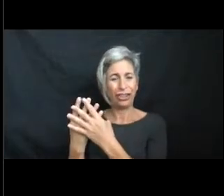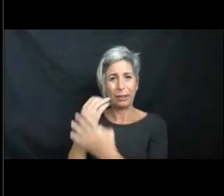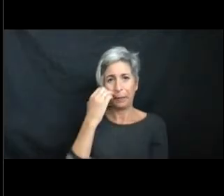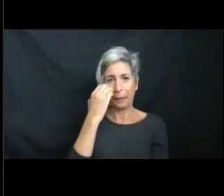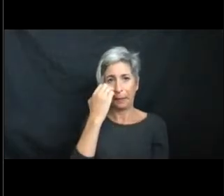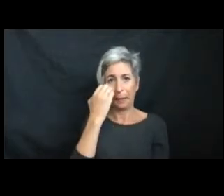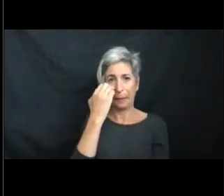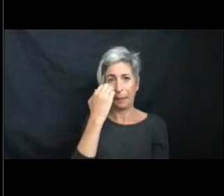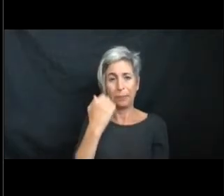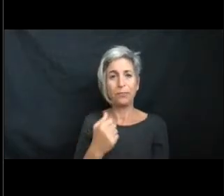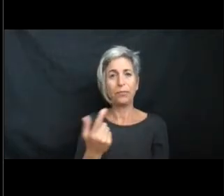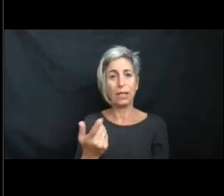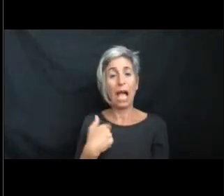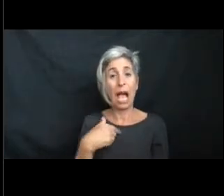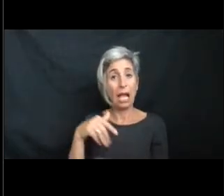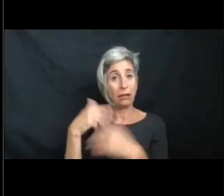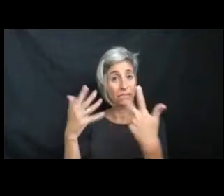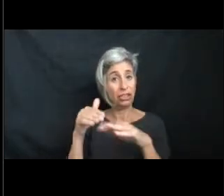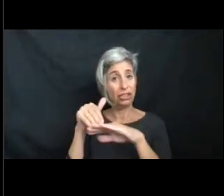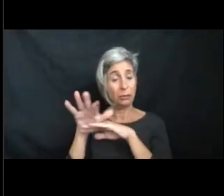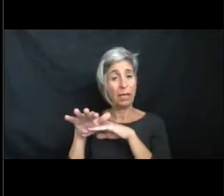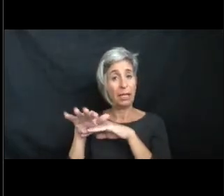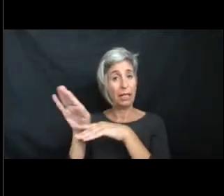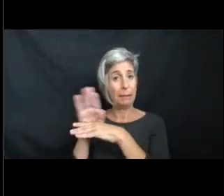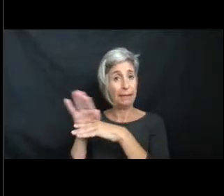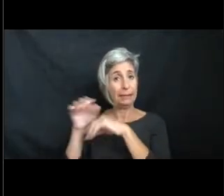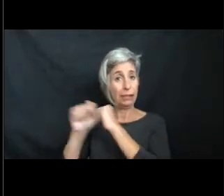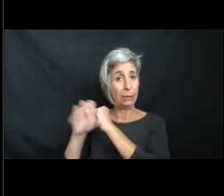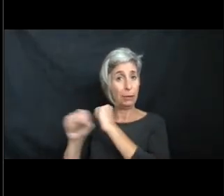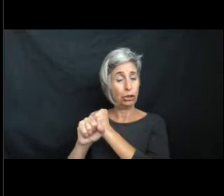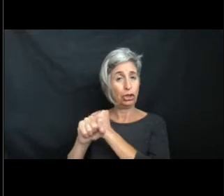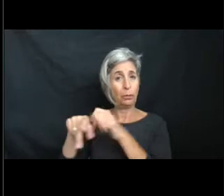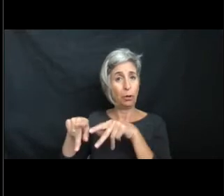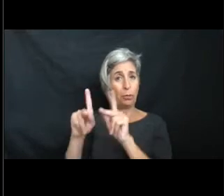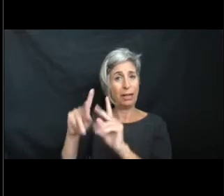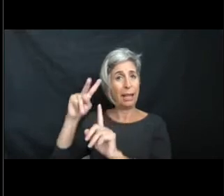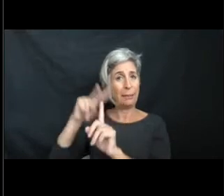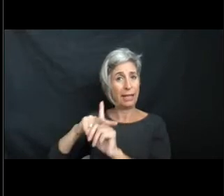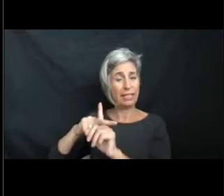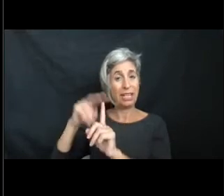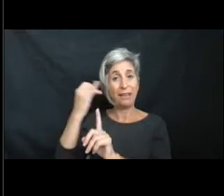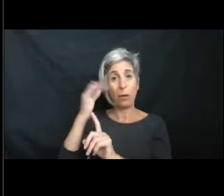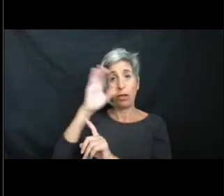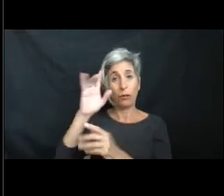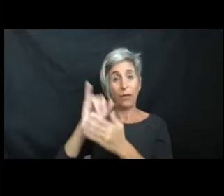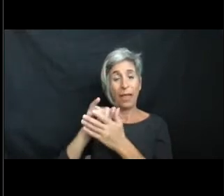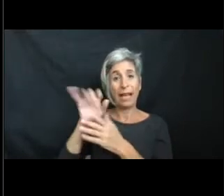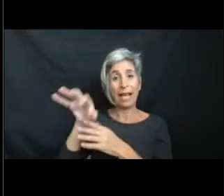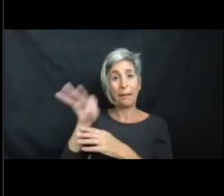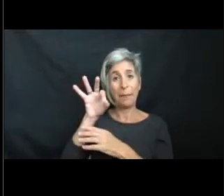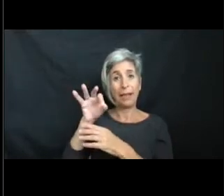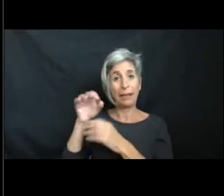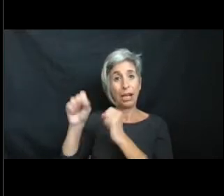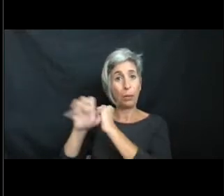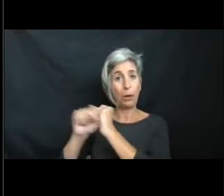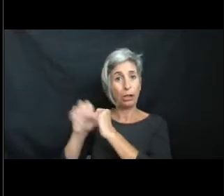Processes, I just submitted a commercial permit application. So if I wanted to look for just that, I can select the commercial permit